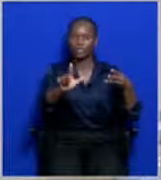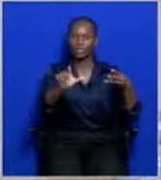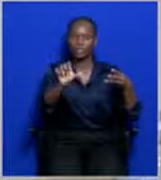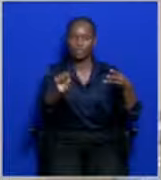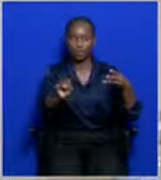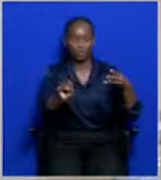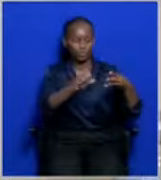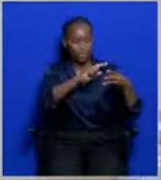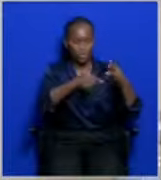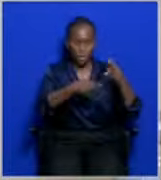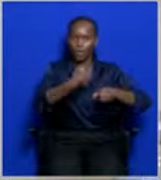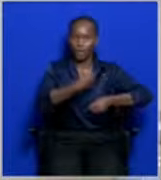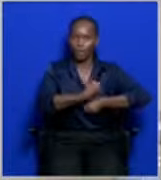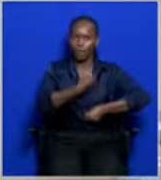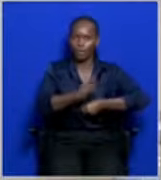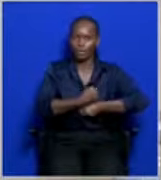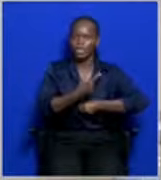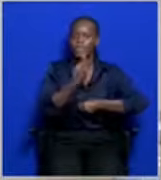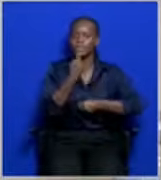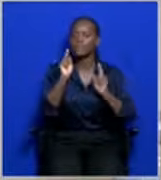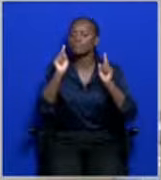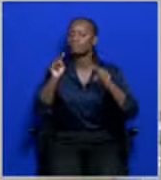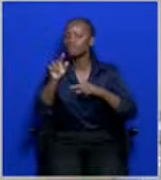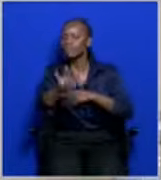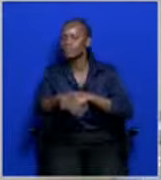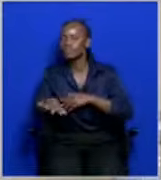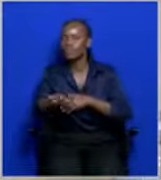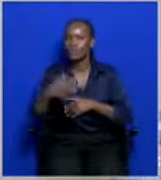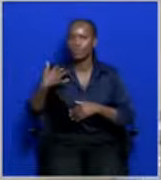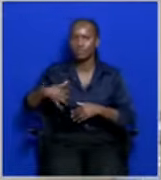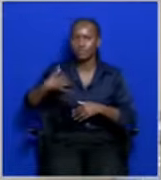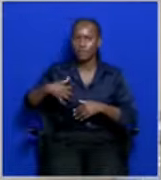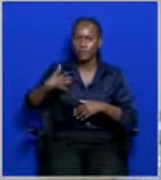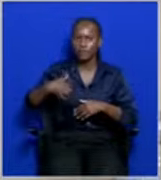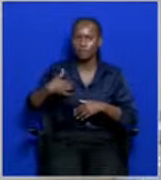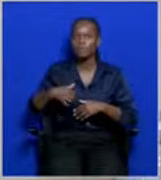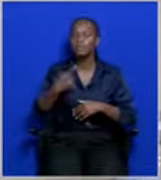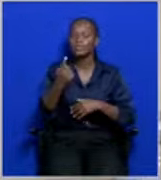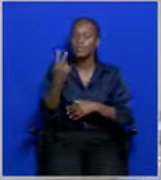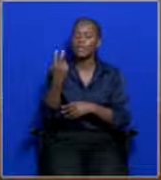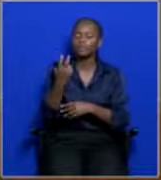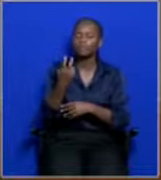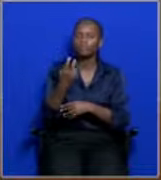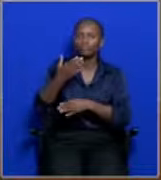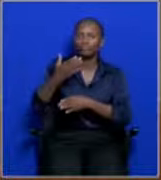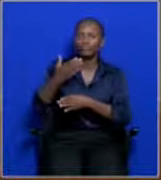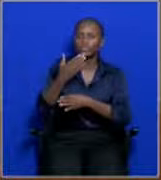of July 2022, working at Benoni area." That's the second paragraph I'm reading.